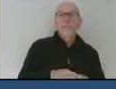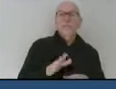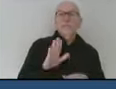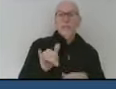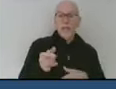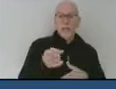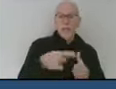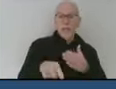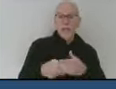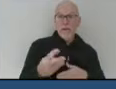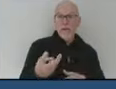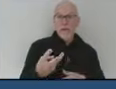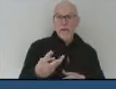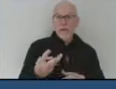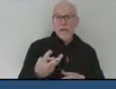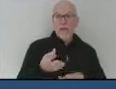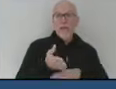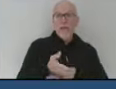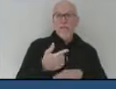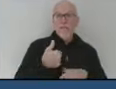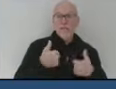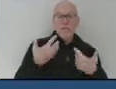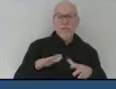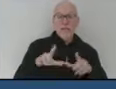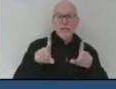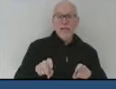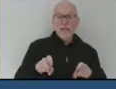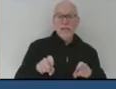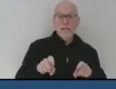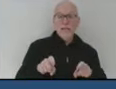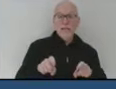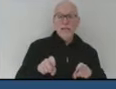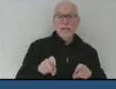Wednesday, after I've had a test,